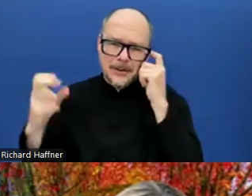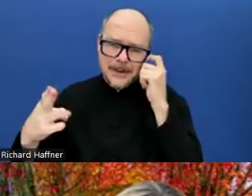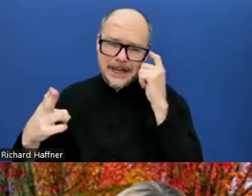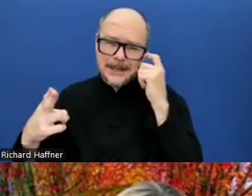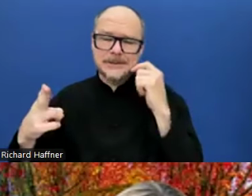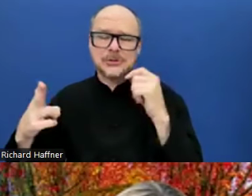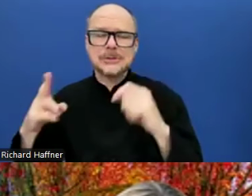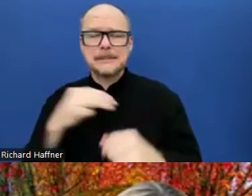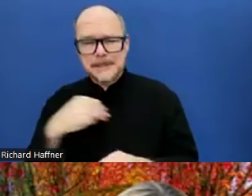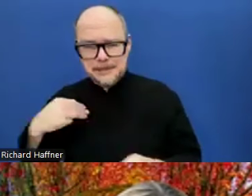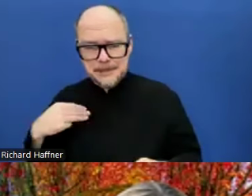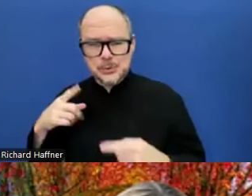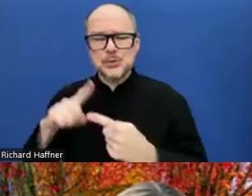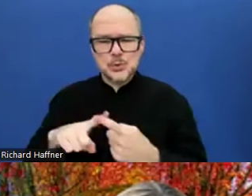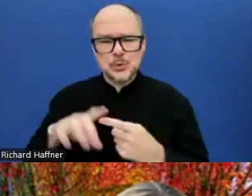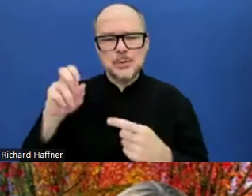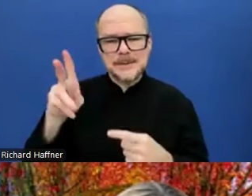subcommittee.